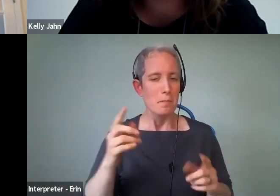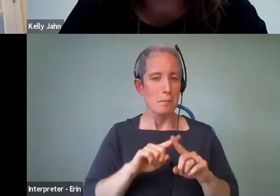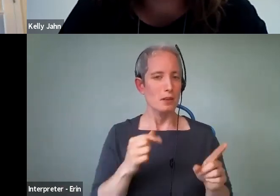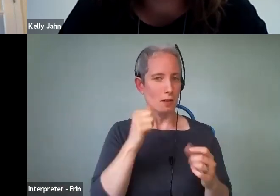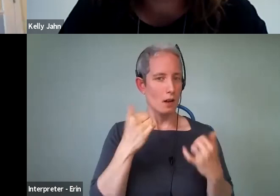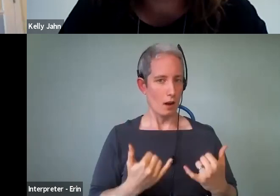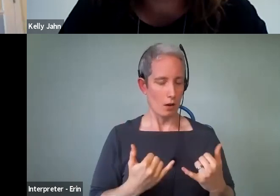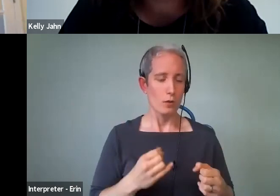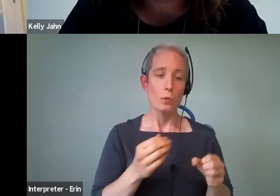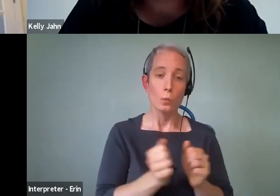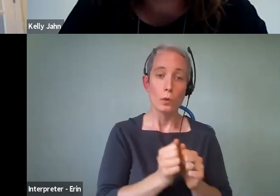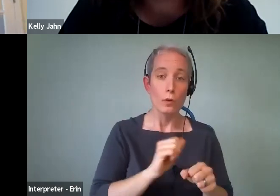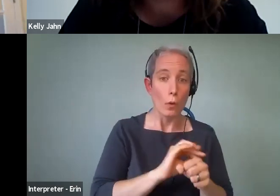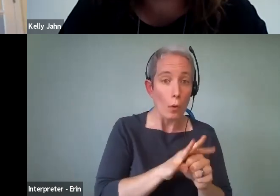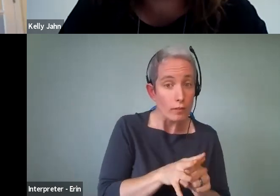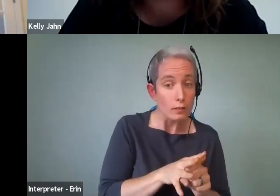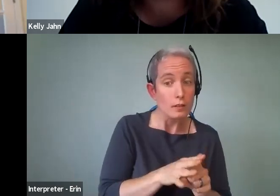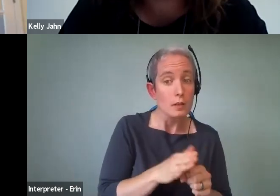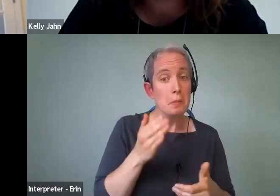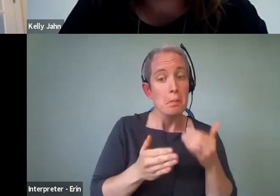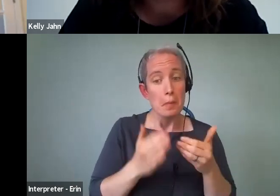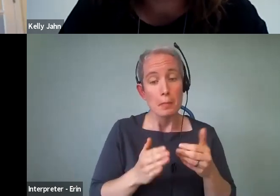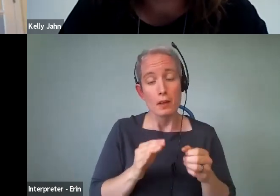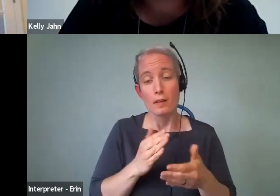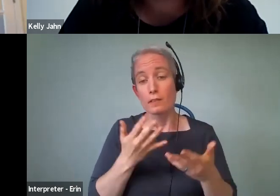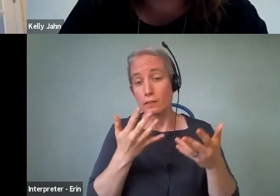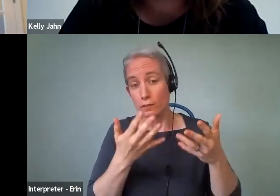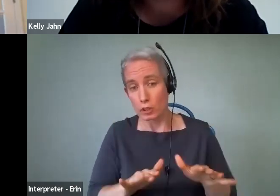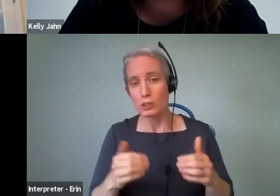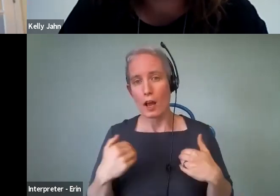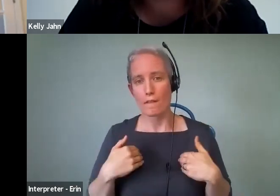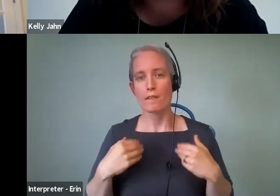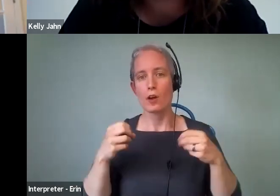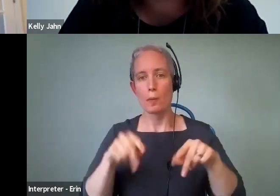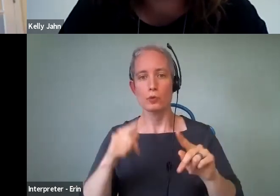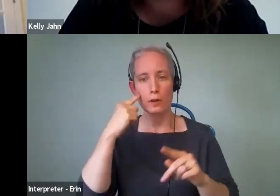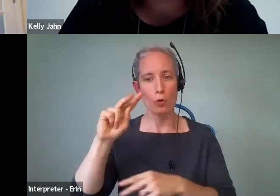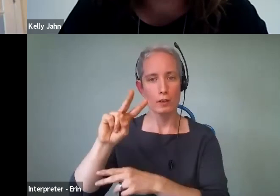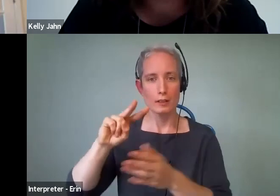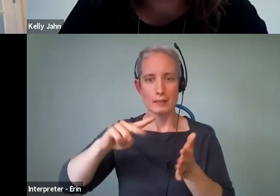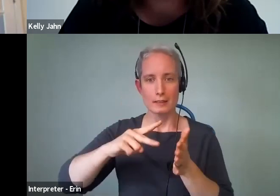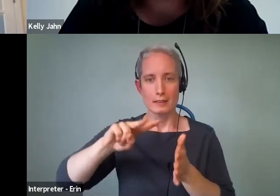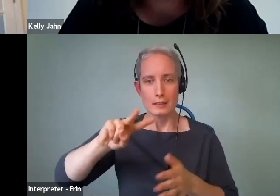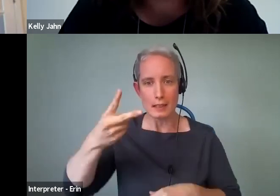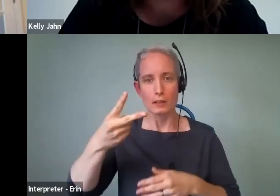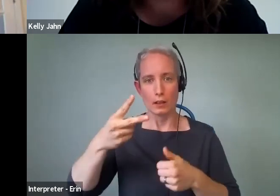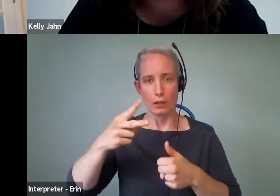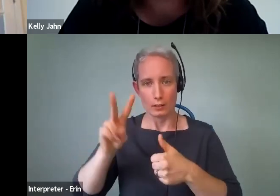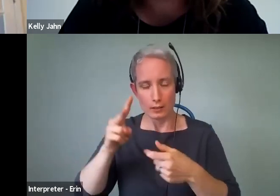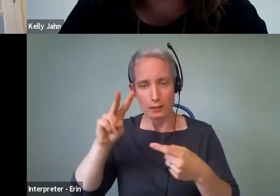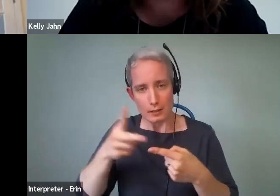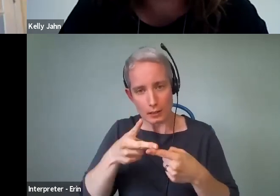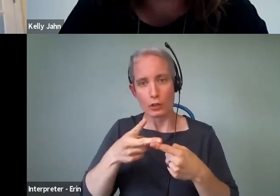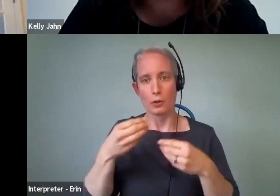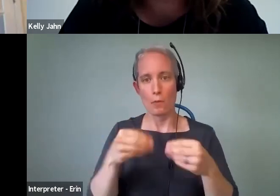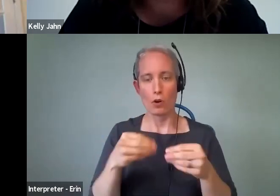an opportunity for secondary markets and tertiary markets to attract workers those that, companies